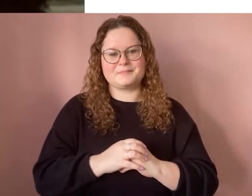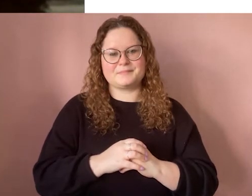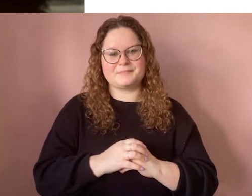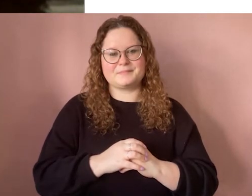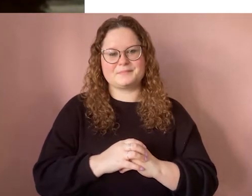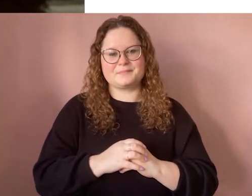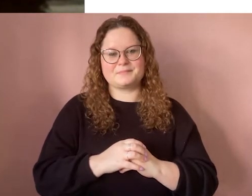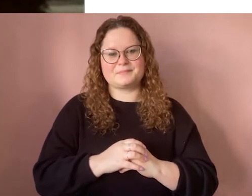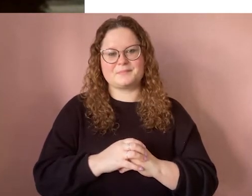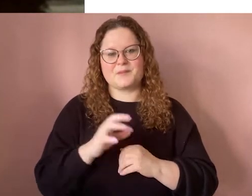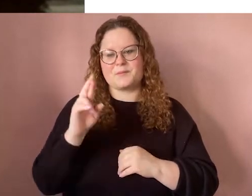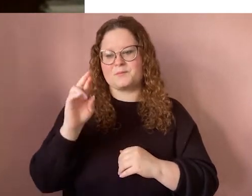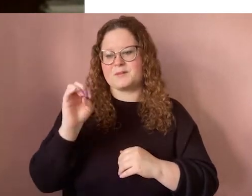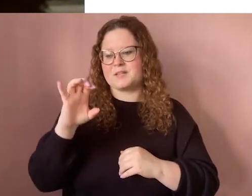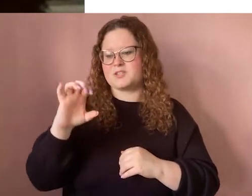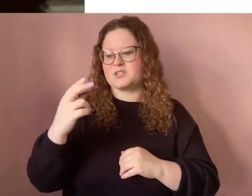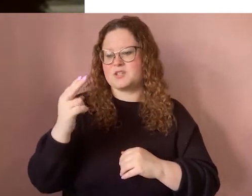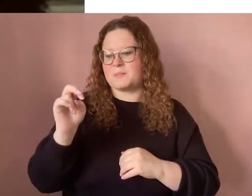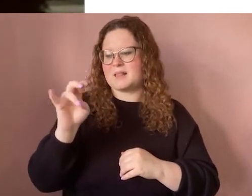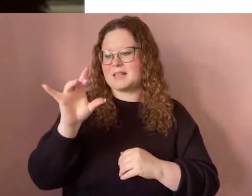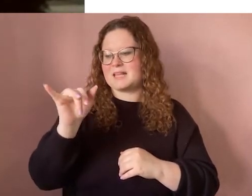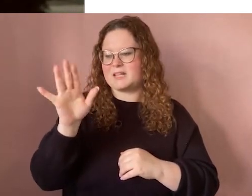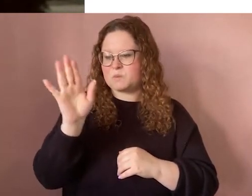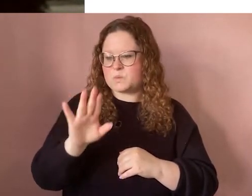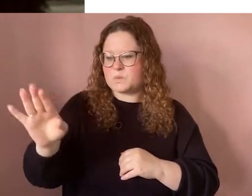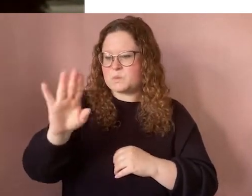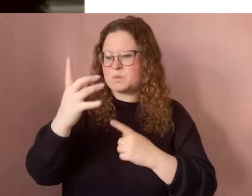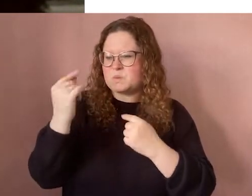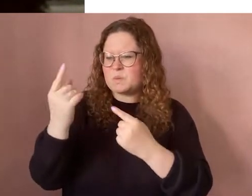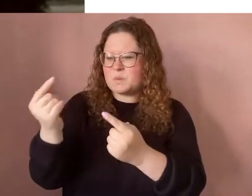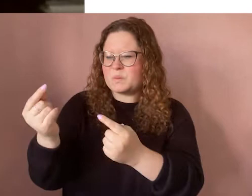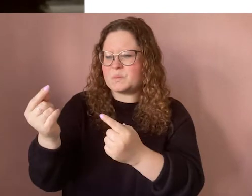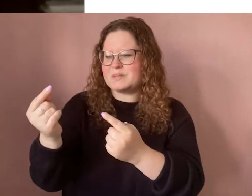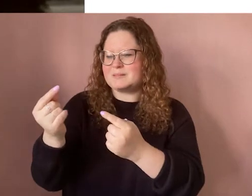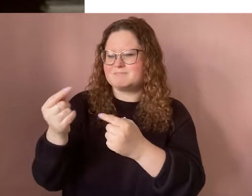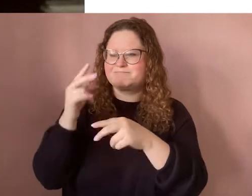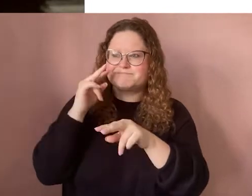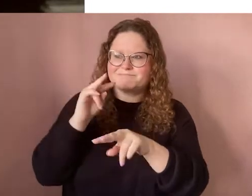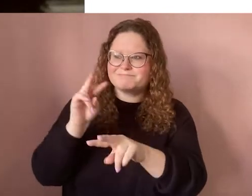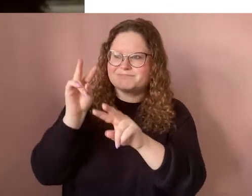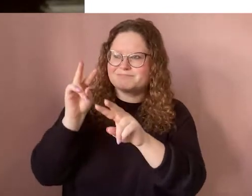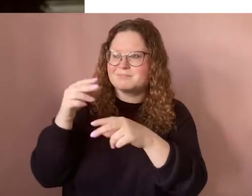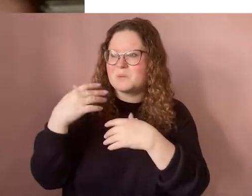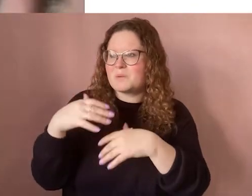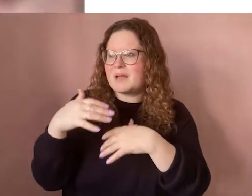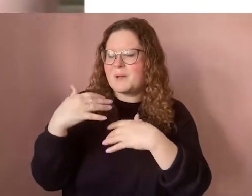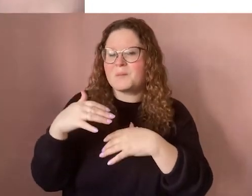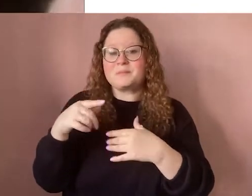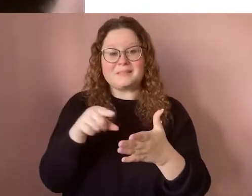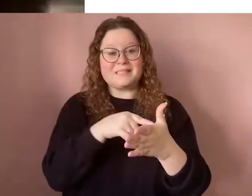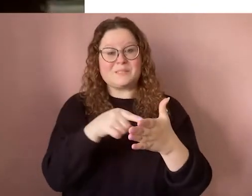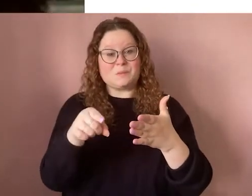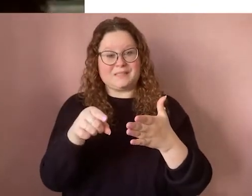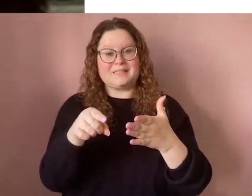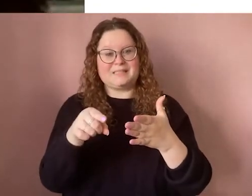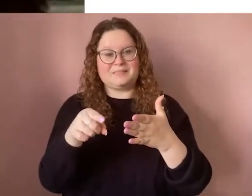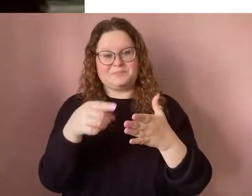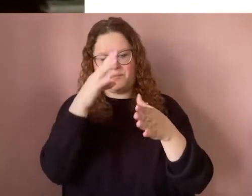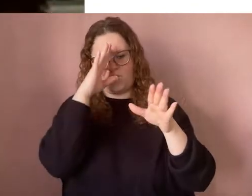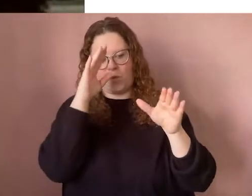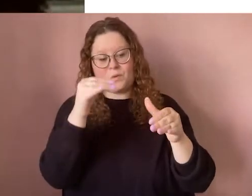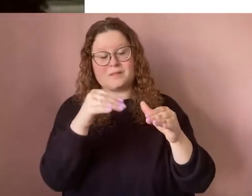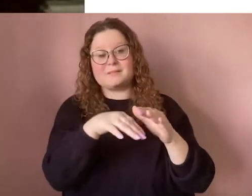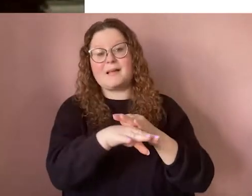association does, the importance of the annual week dedicated to the access that all of us, regardless